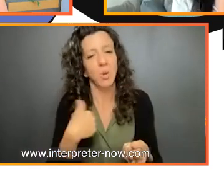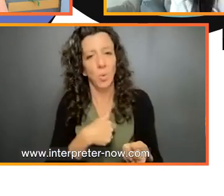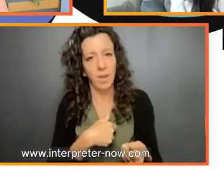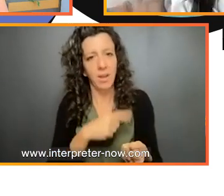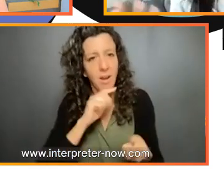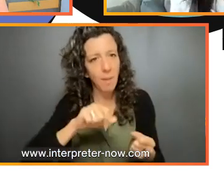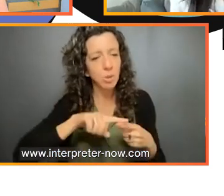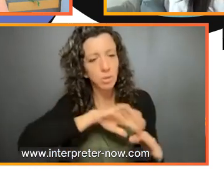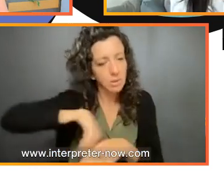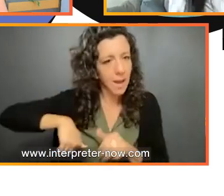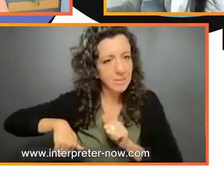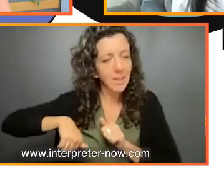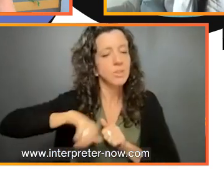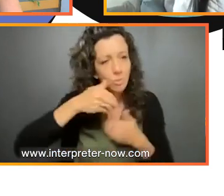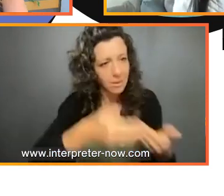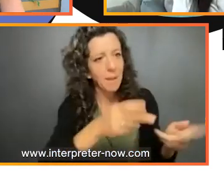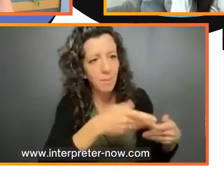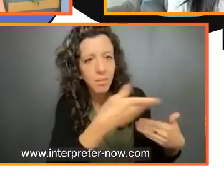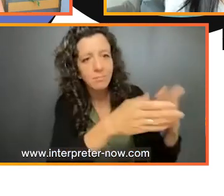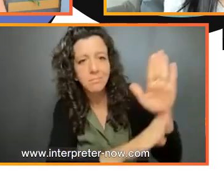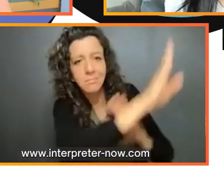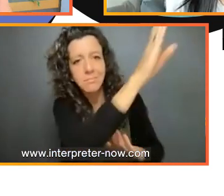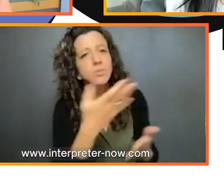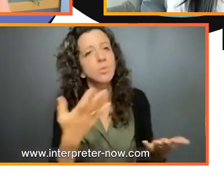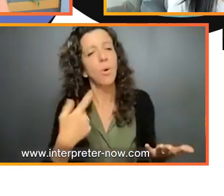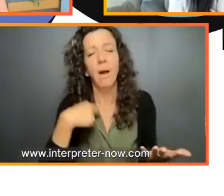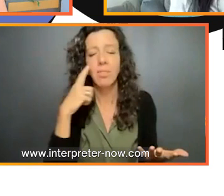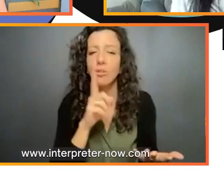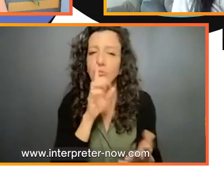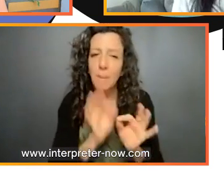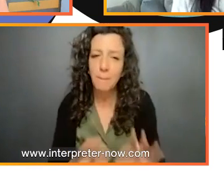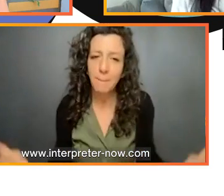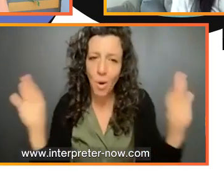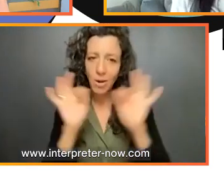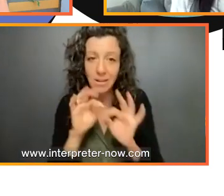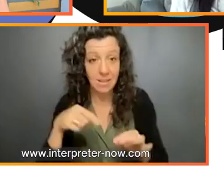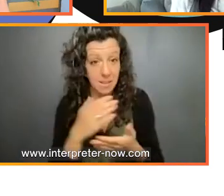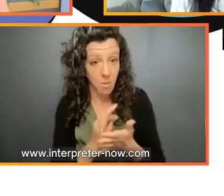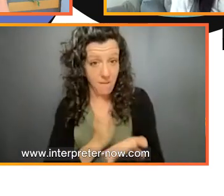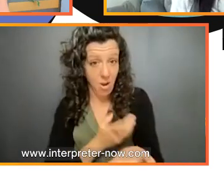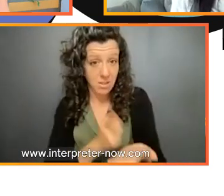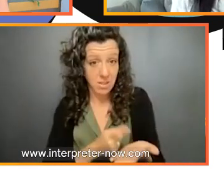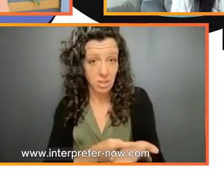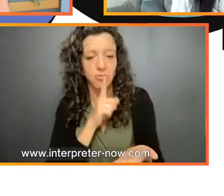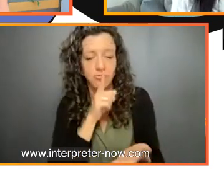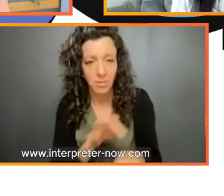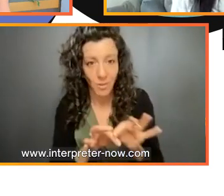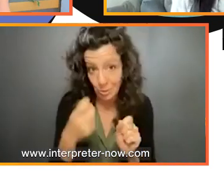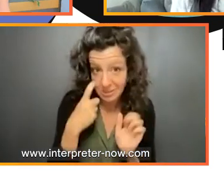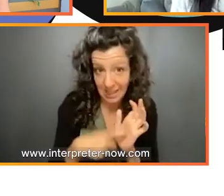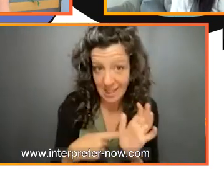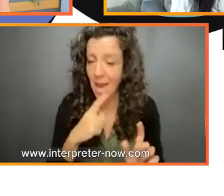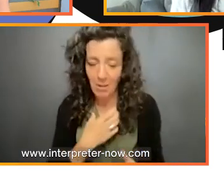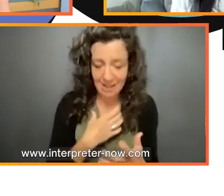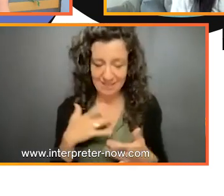like just so important, as you can tell. I'm like very passionate about it. Yeah, I think it's really, really important for the people